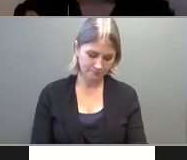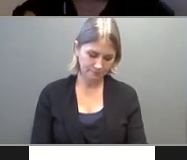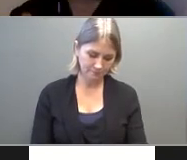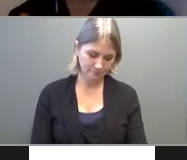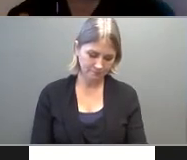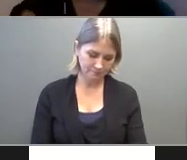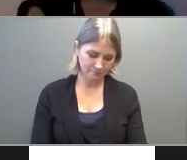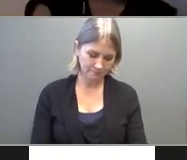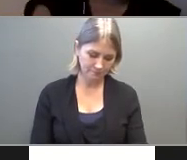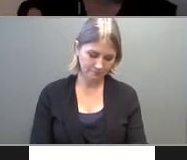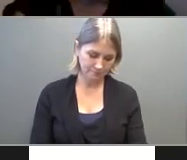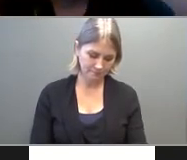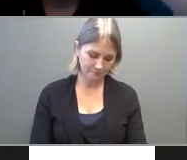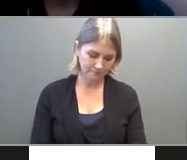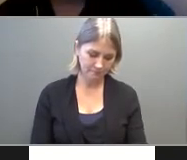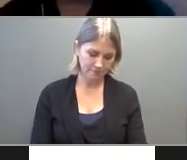Cool, you're all wrong.